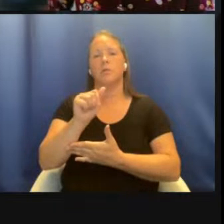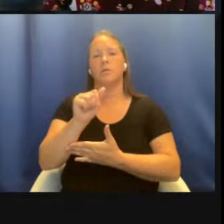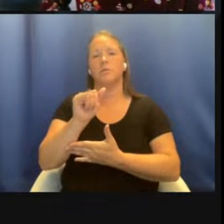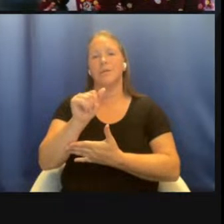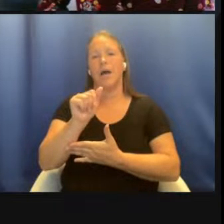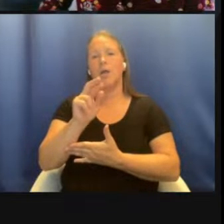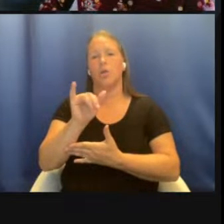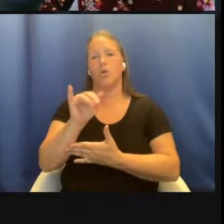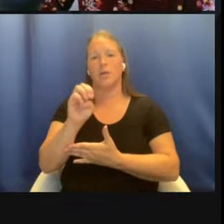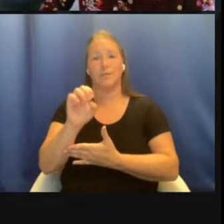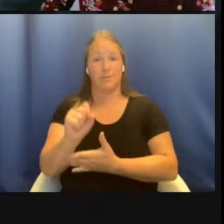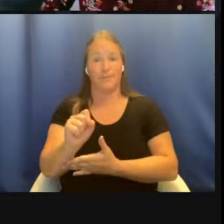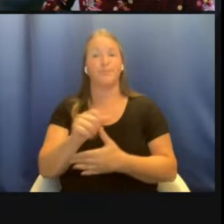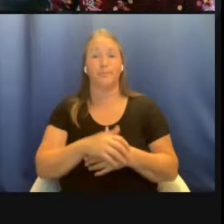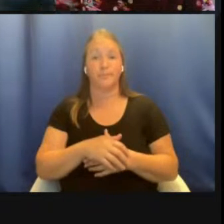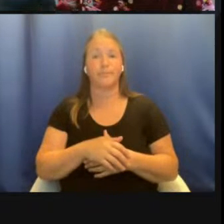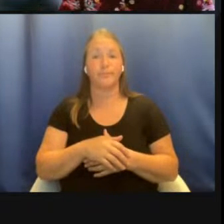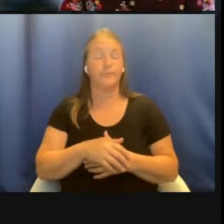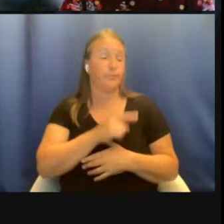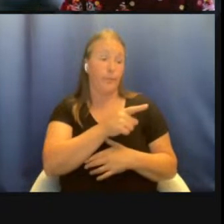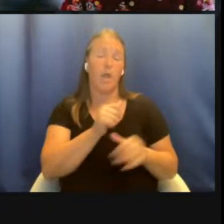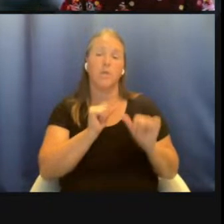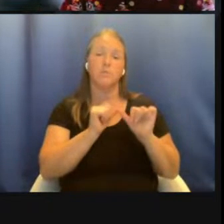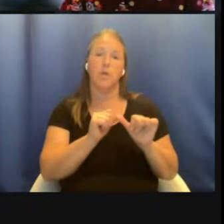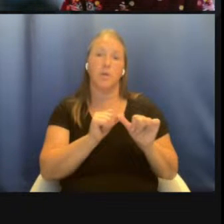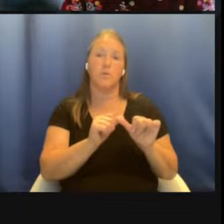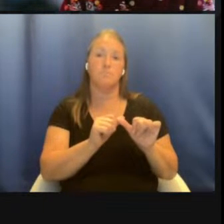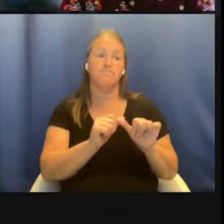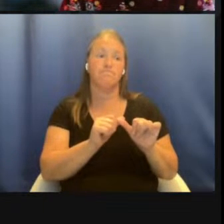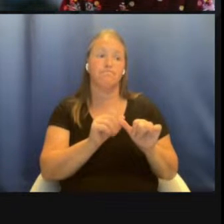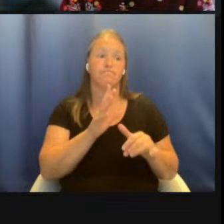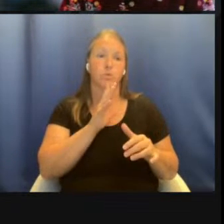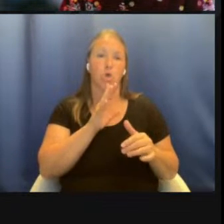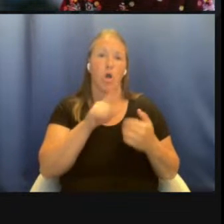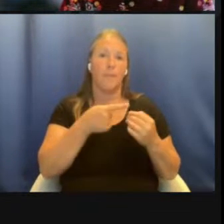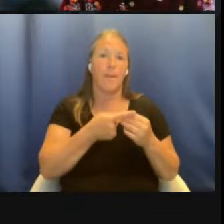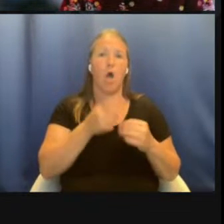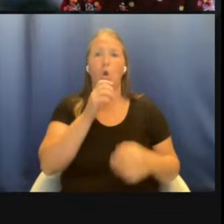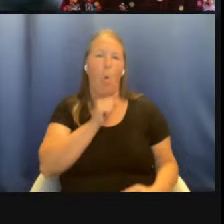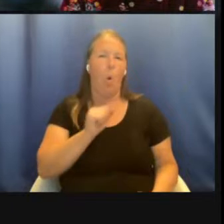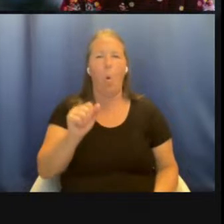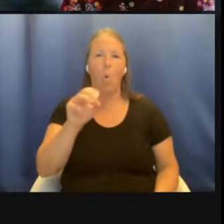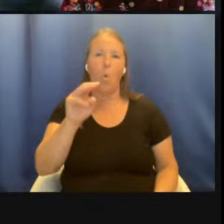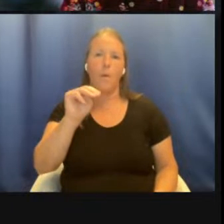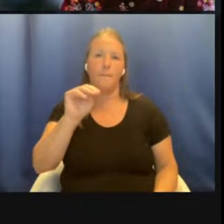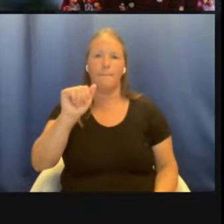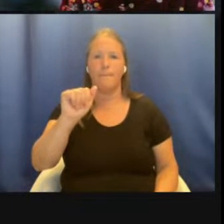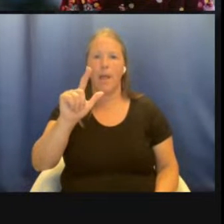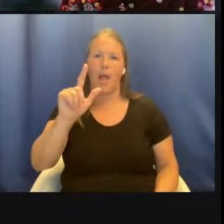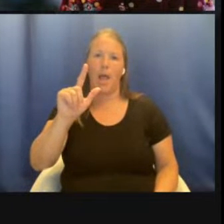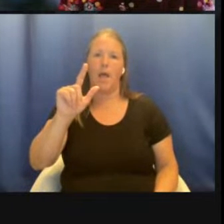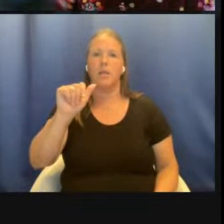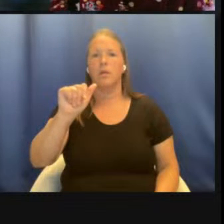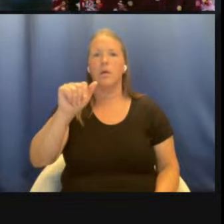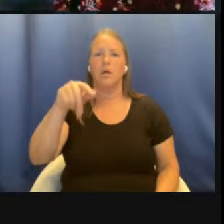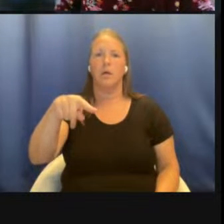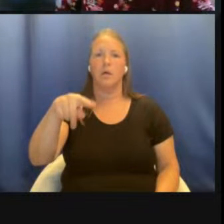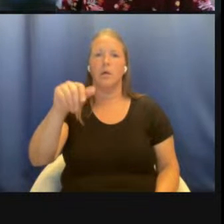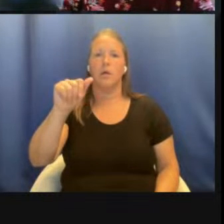She continues to be vitriolic about old Malaparte. She never stops saving every article she can find